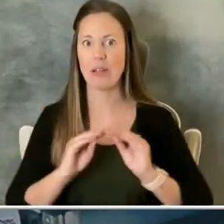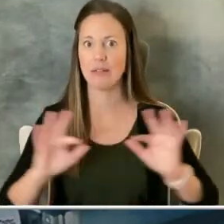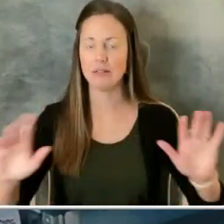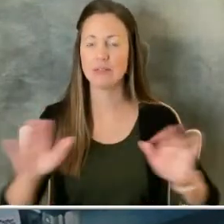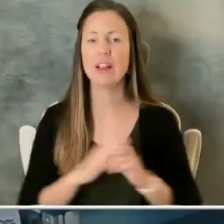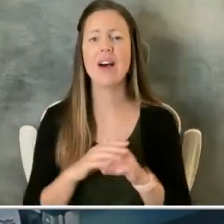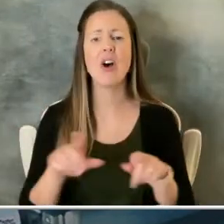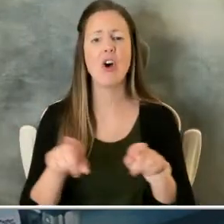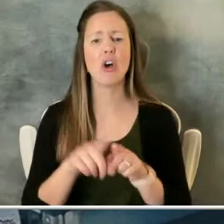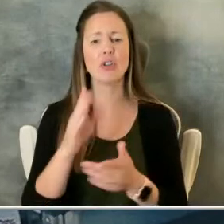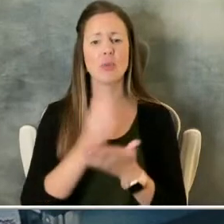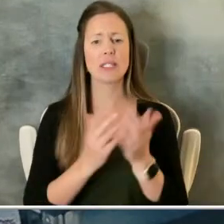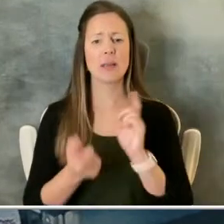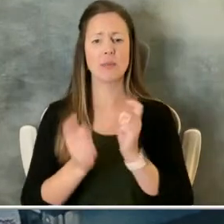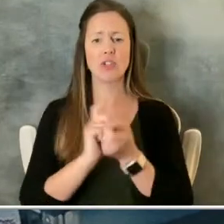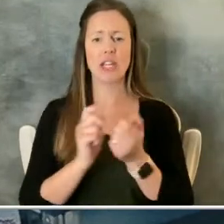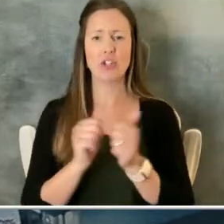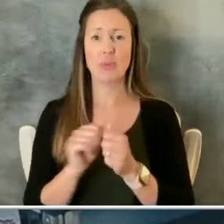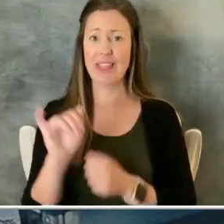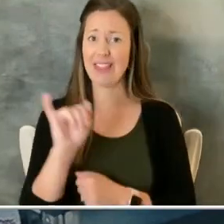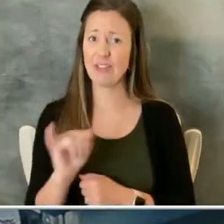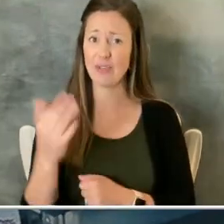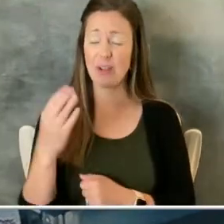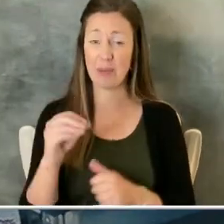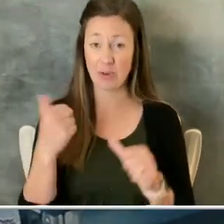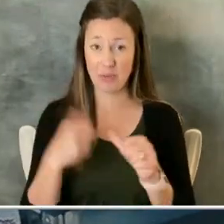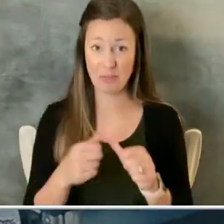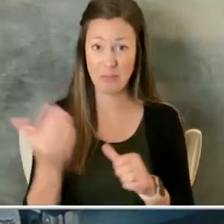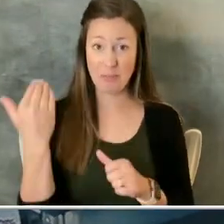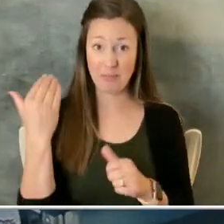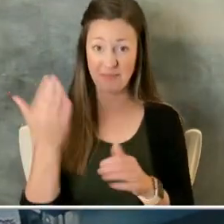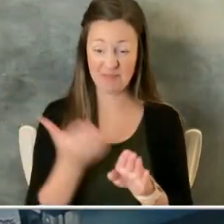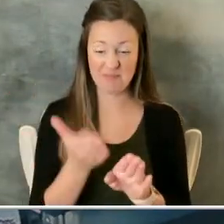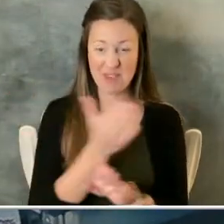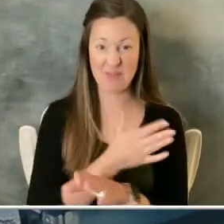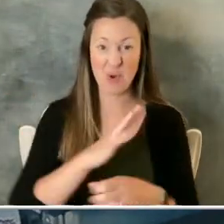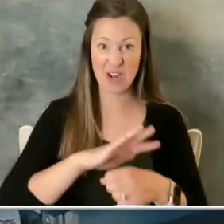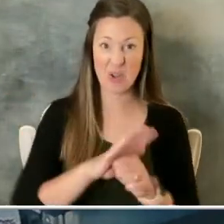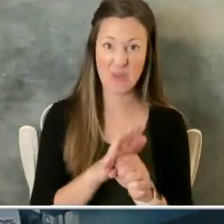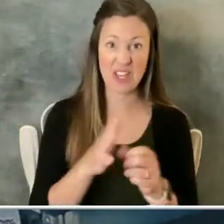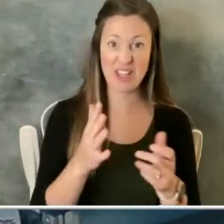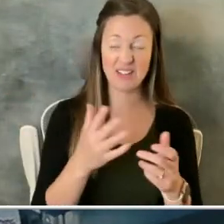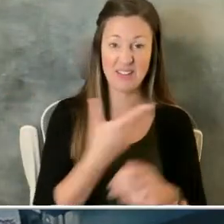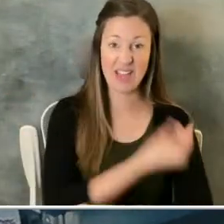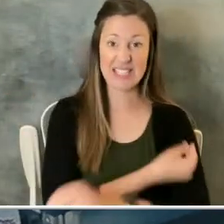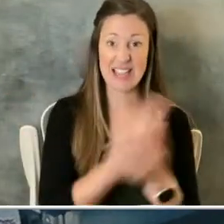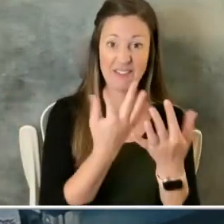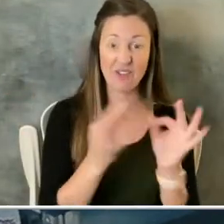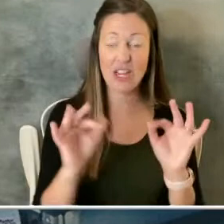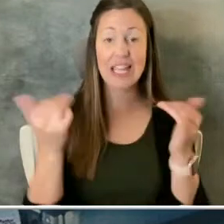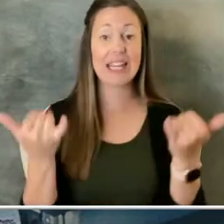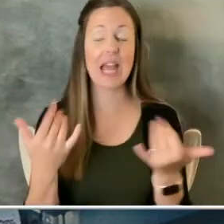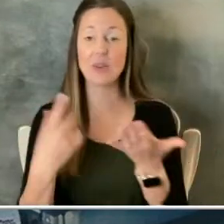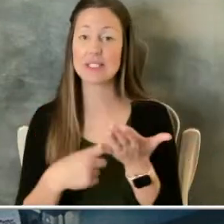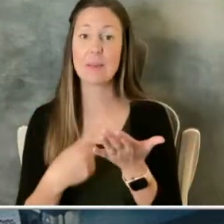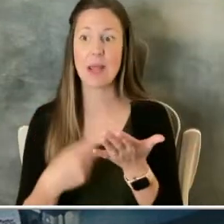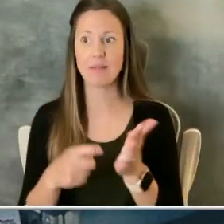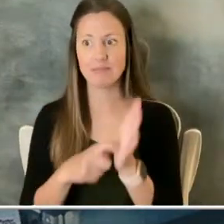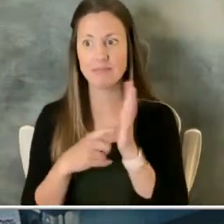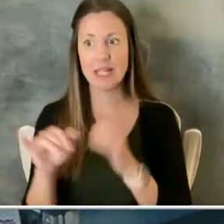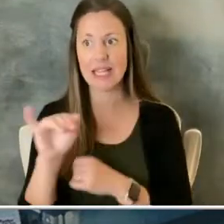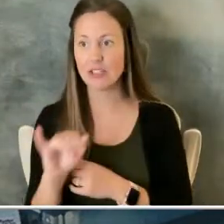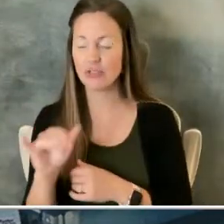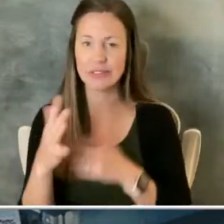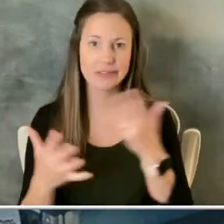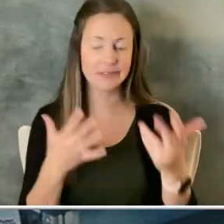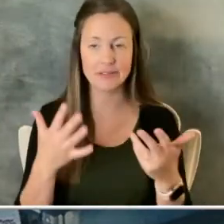around insurance, remember, because before COVID vaccinations were always free, and now sometimes you have to go have insurance to do it. And